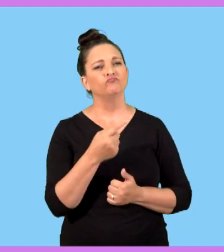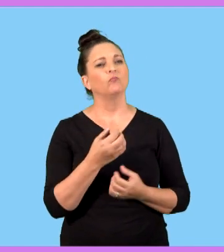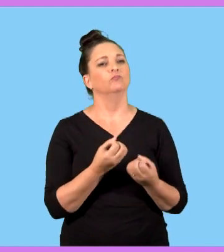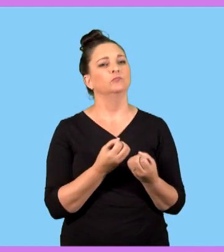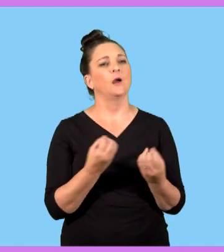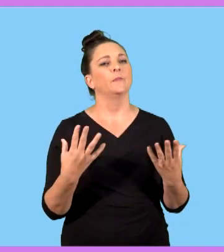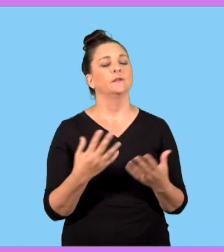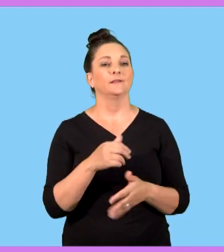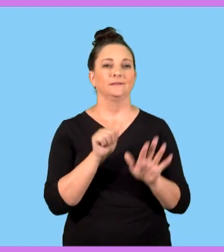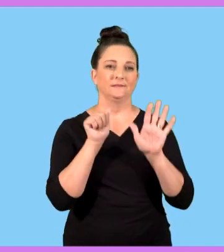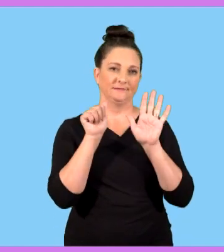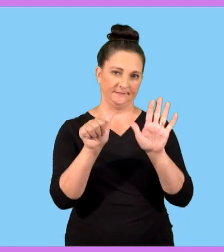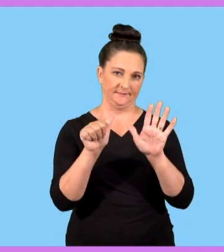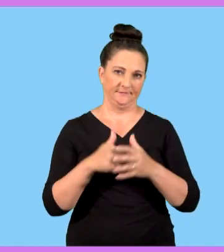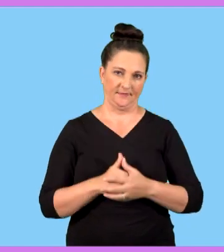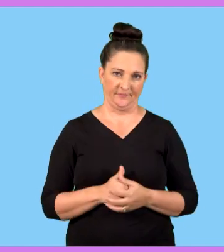say that we have 6